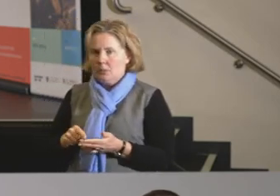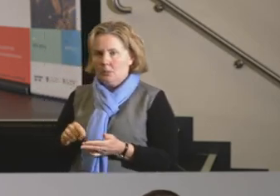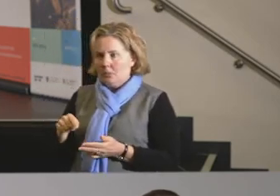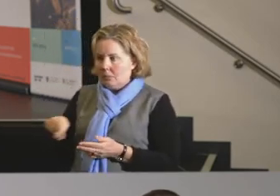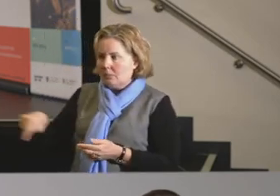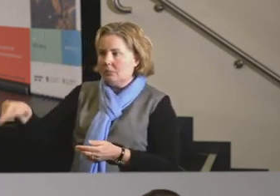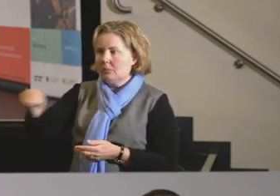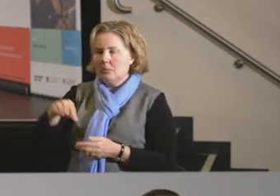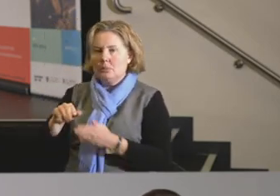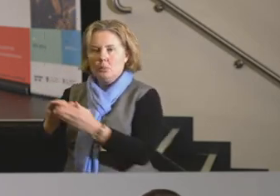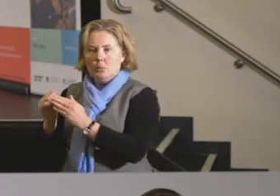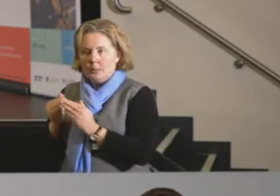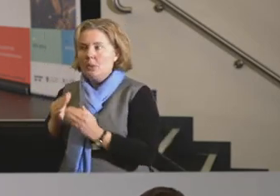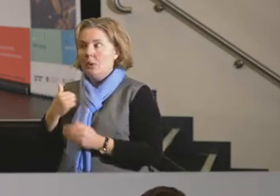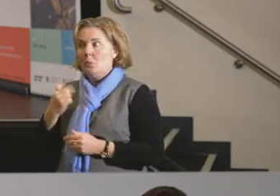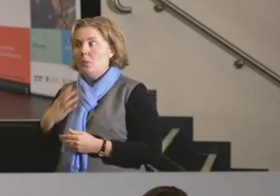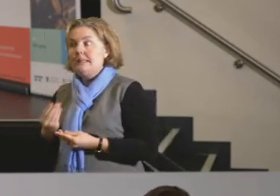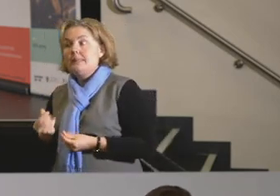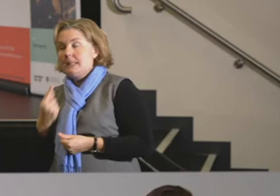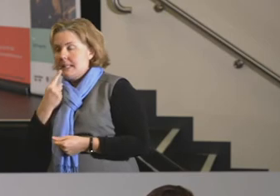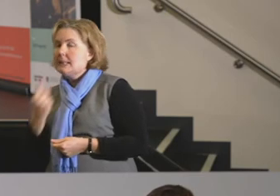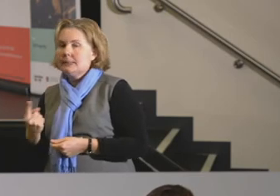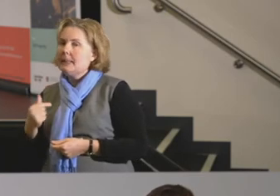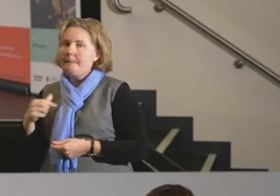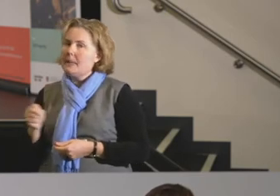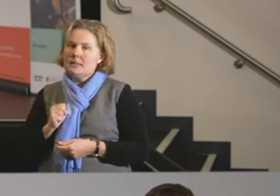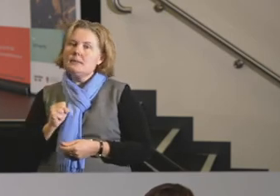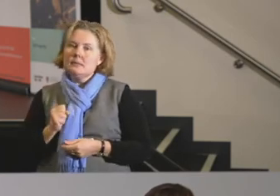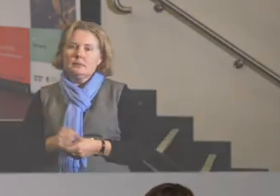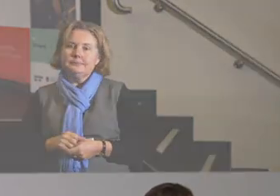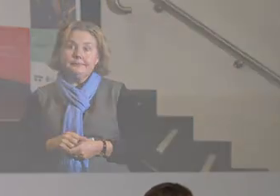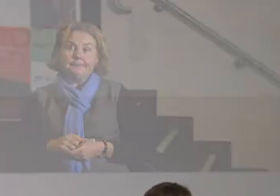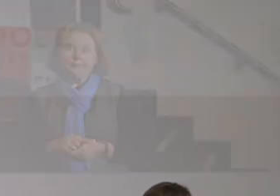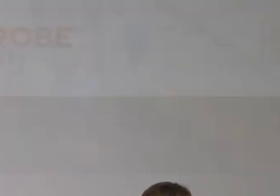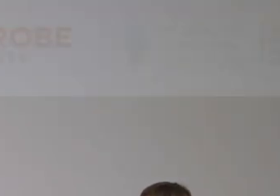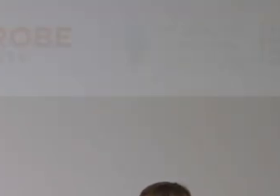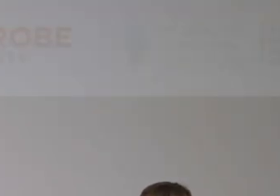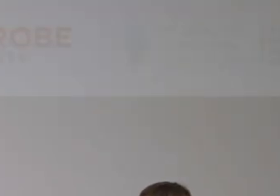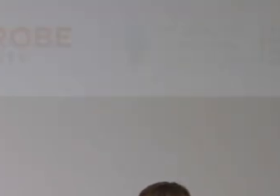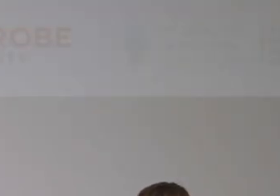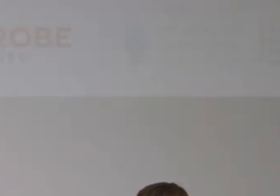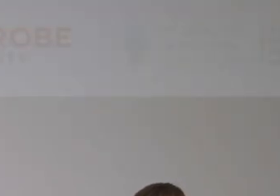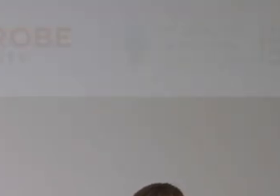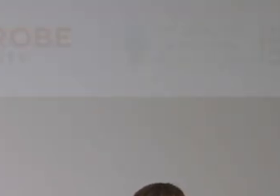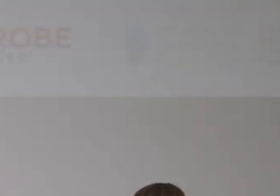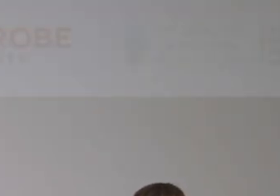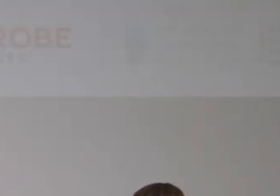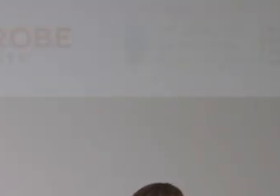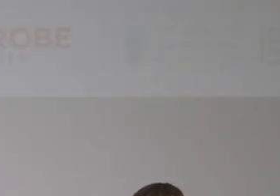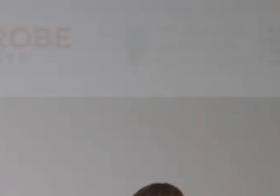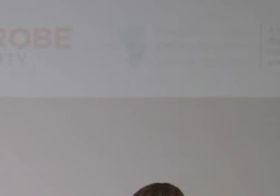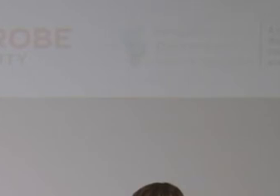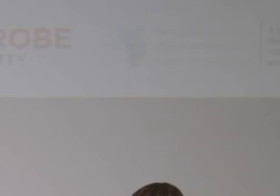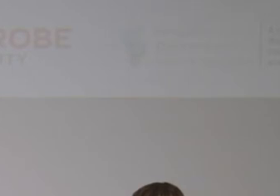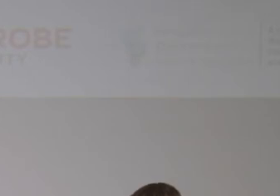be given the platform to be heard. And to have a voice. So, yeah, voice